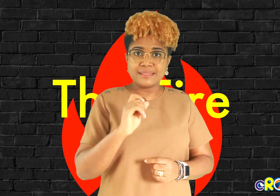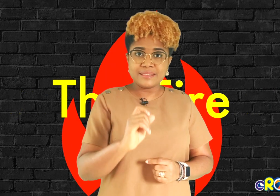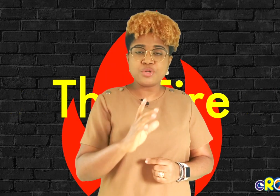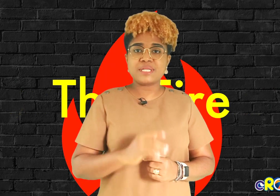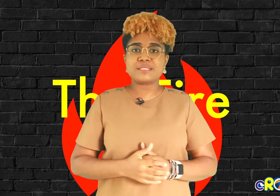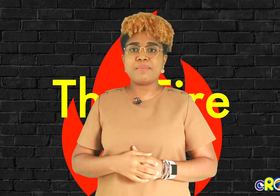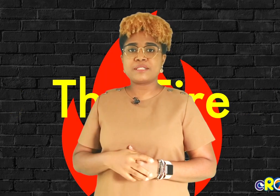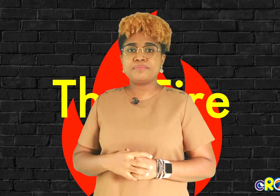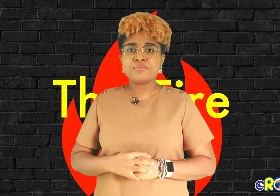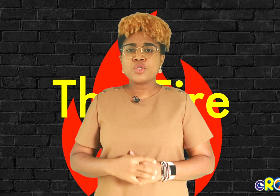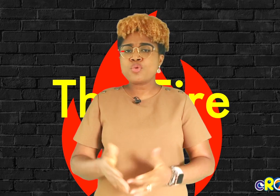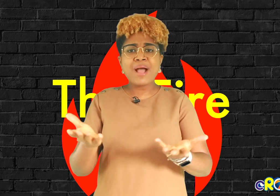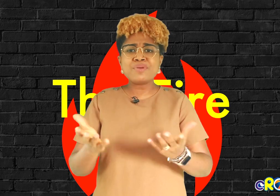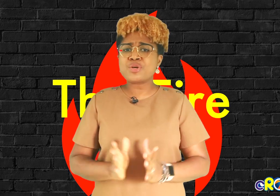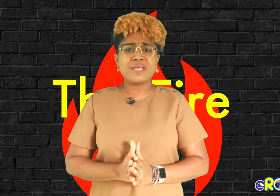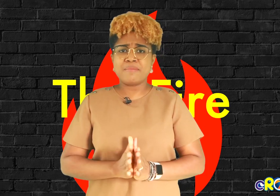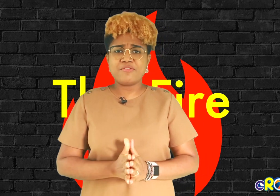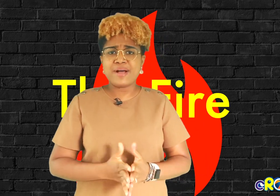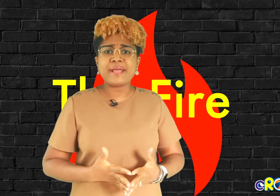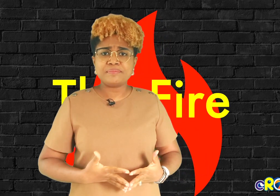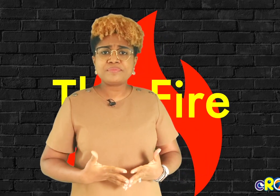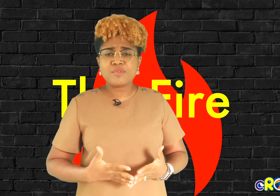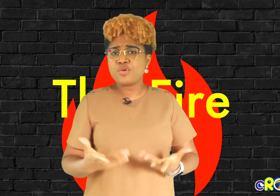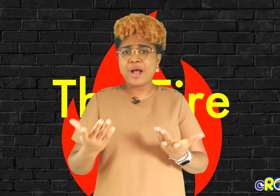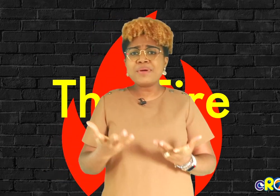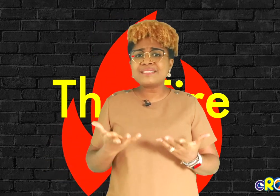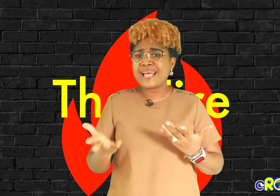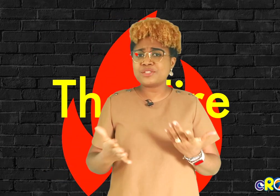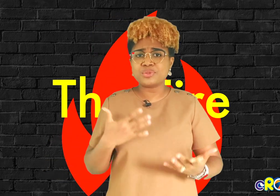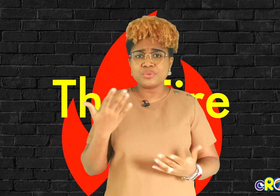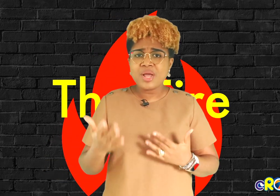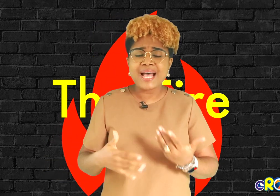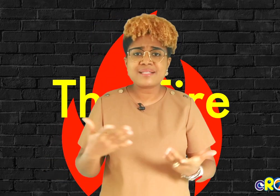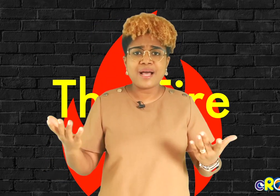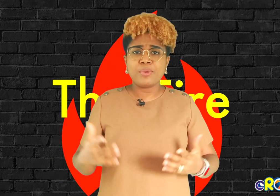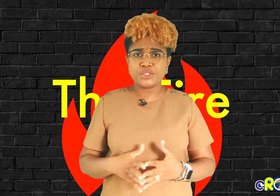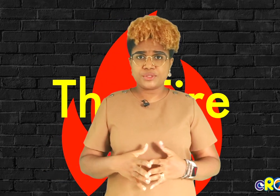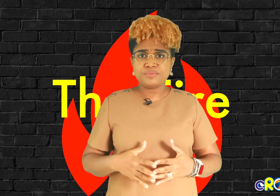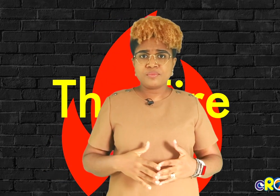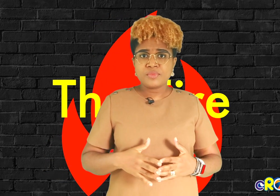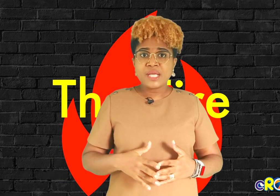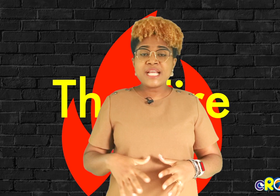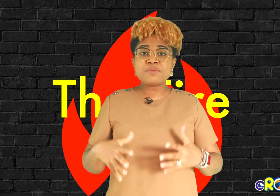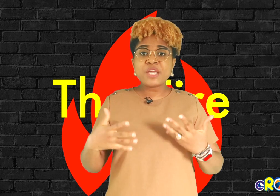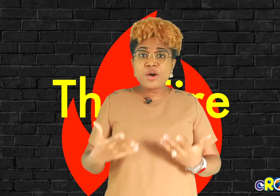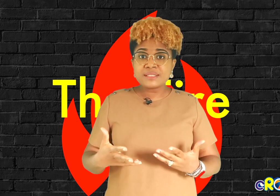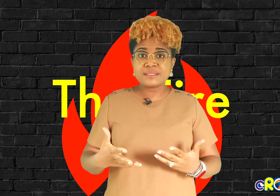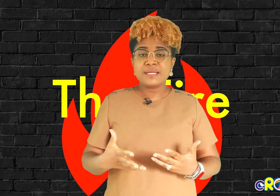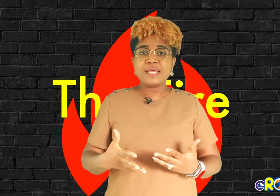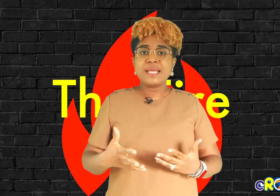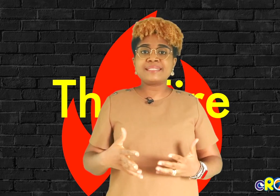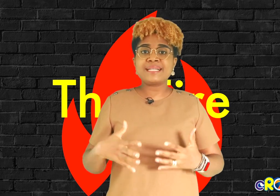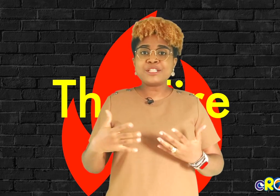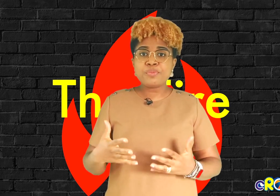and in the New Testament. So why are we talking about fire? You know, I always like to ask that question. It's